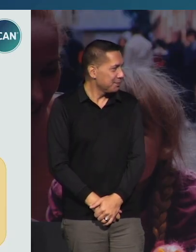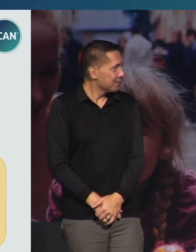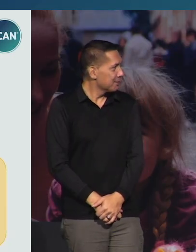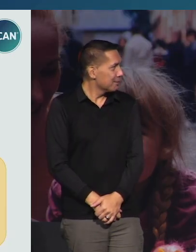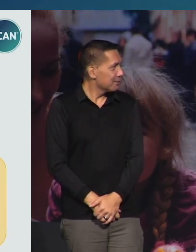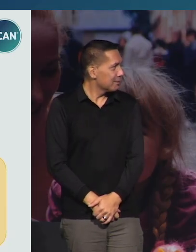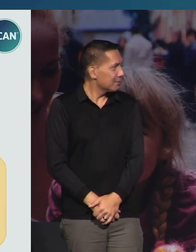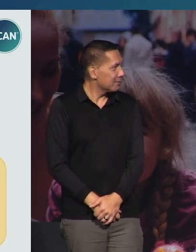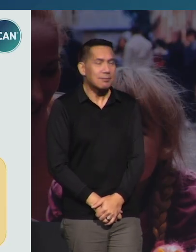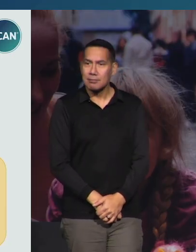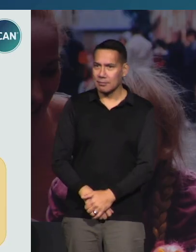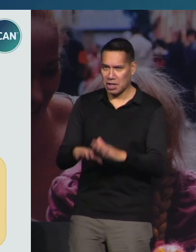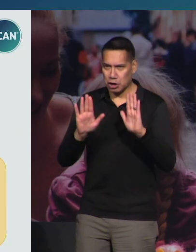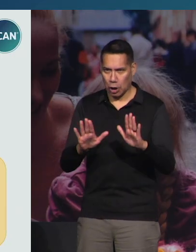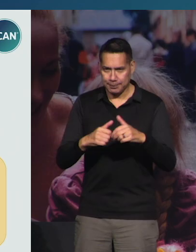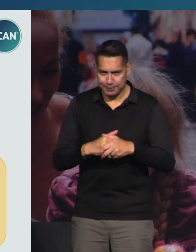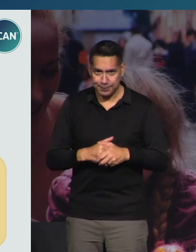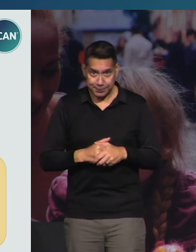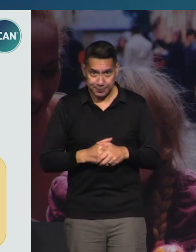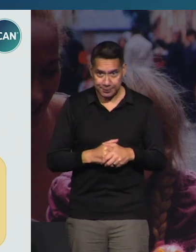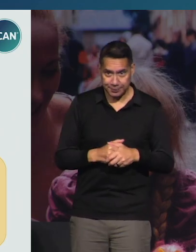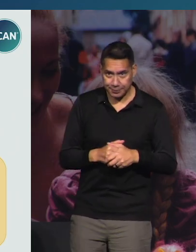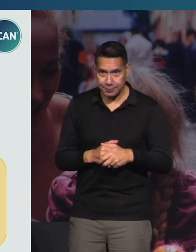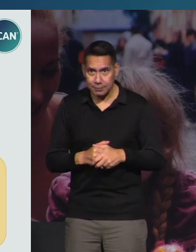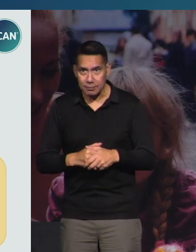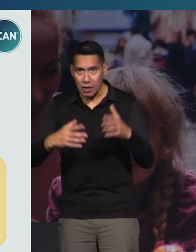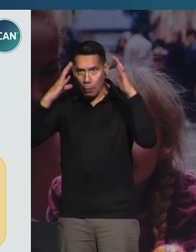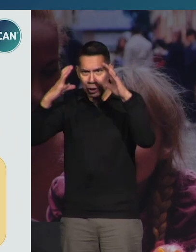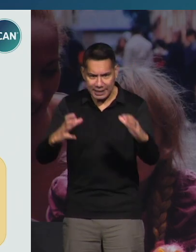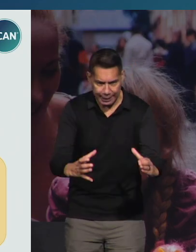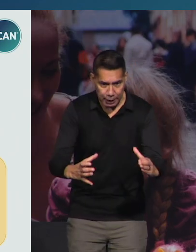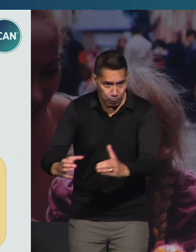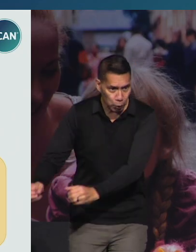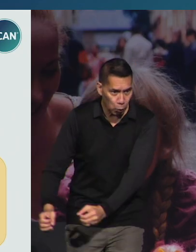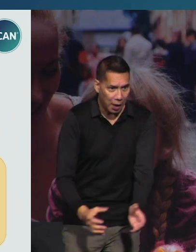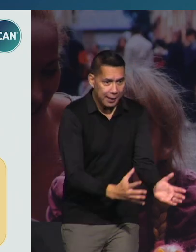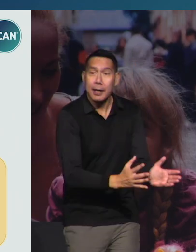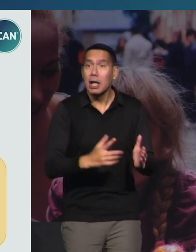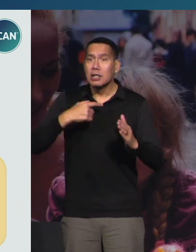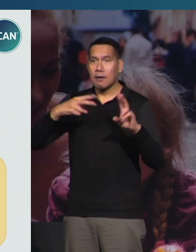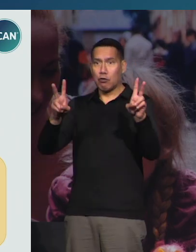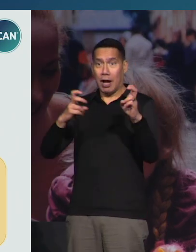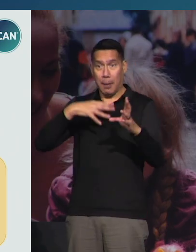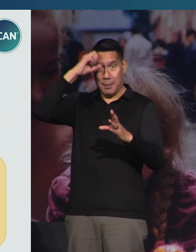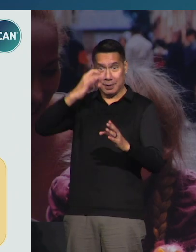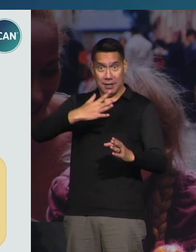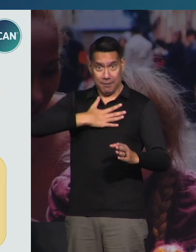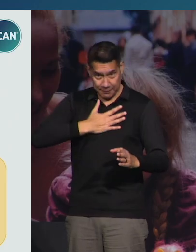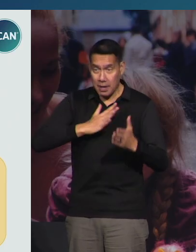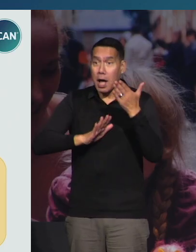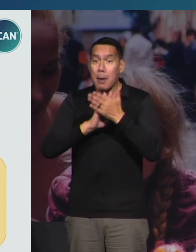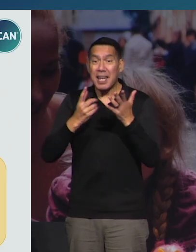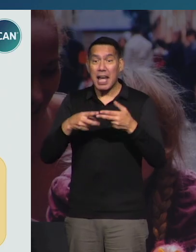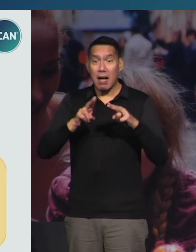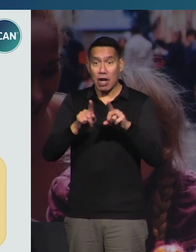So, don't put it down, put it away. This is a phrase that I remember for myself that just means if